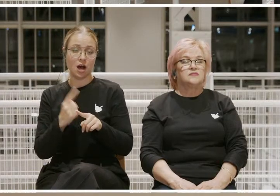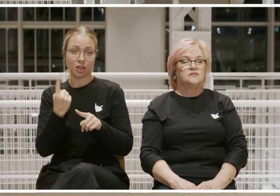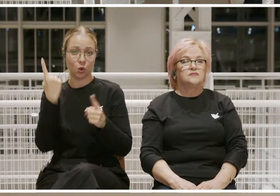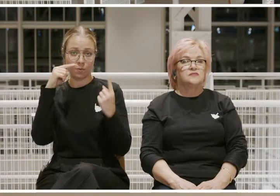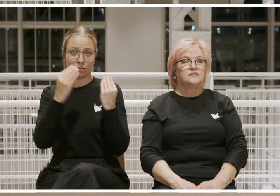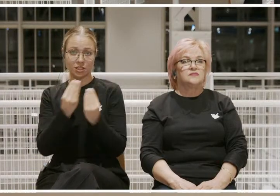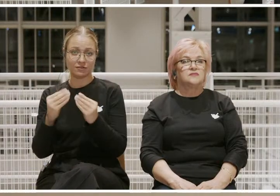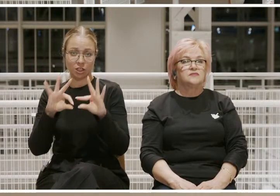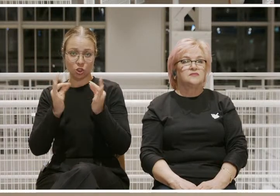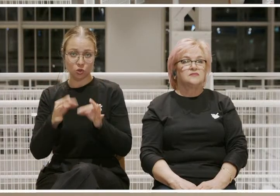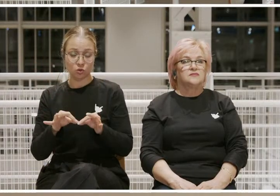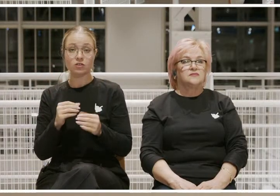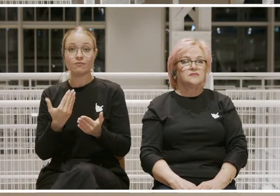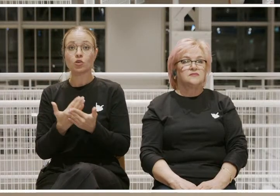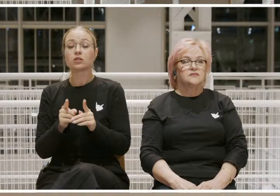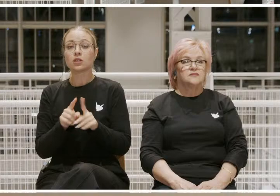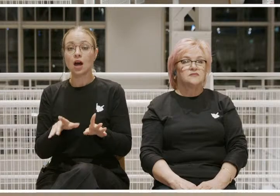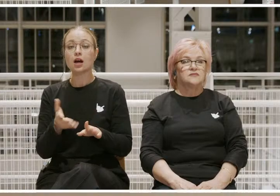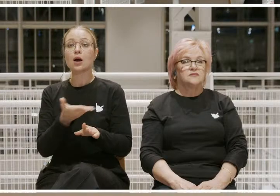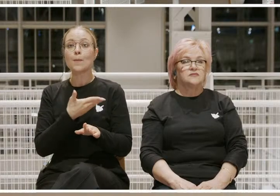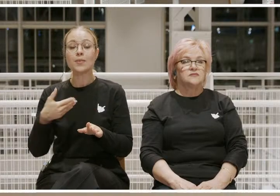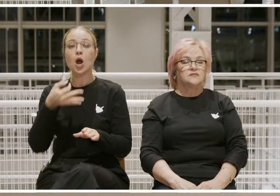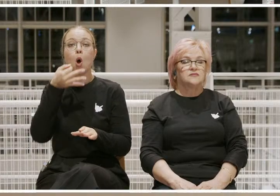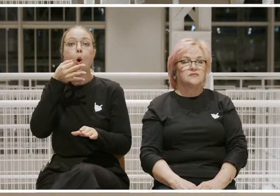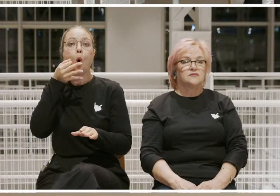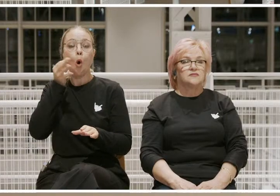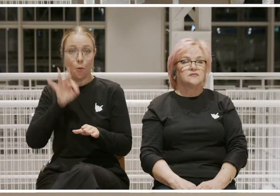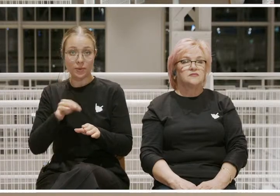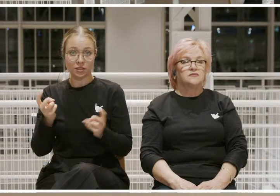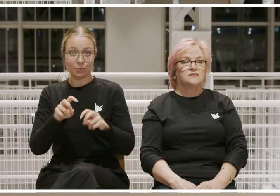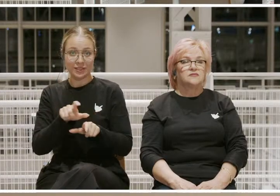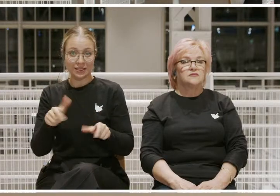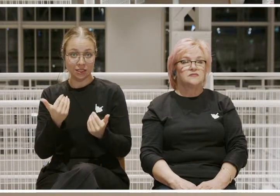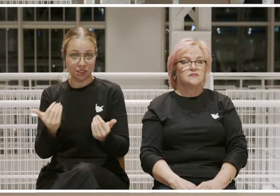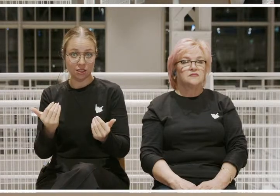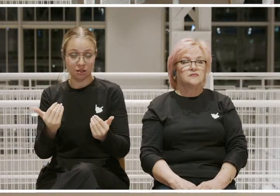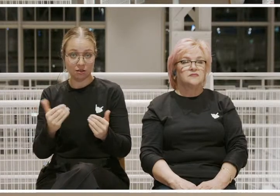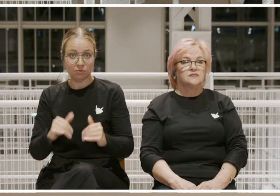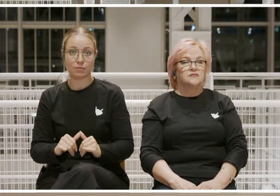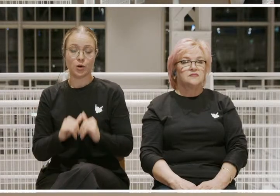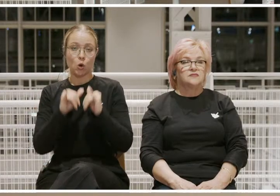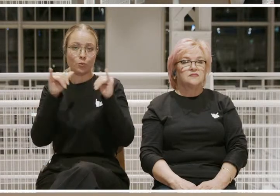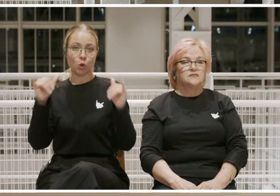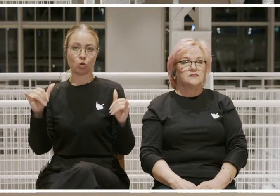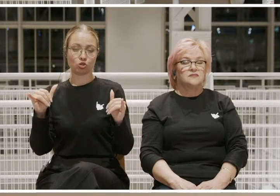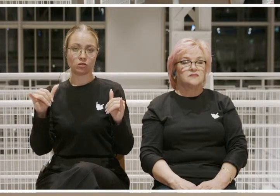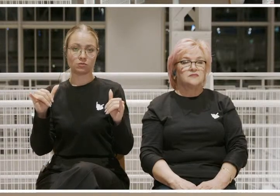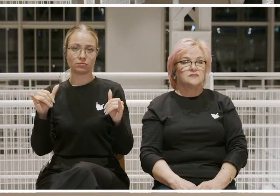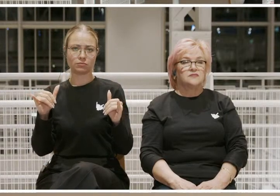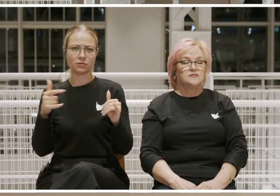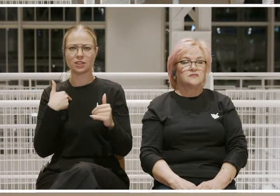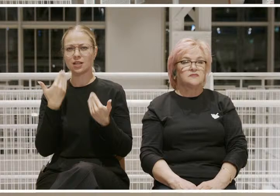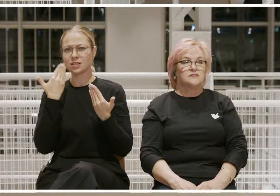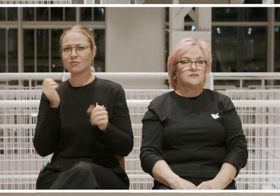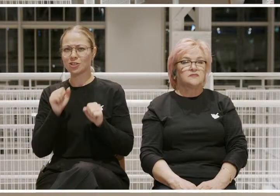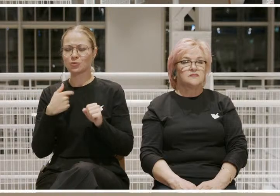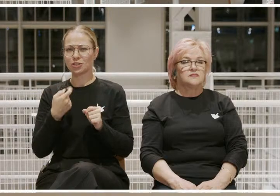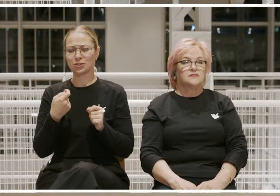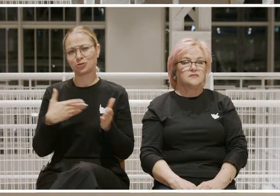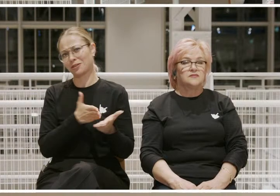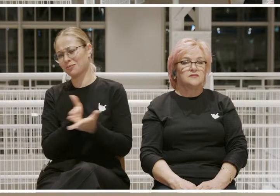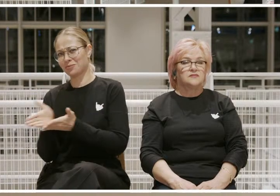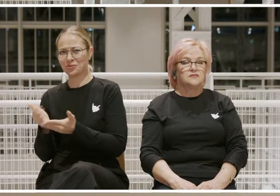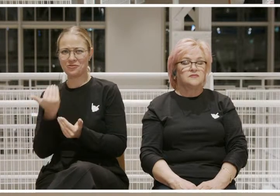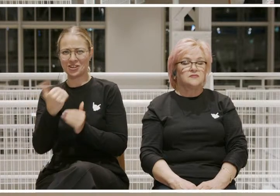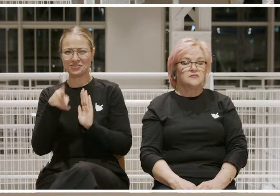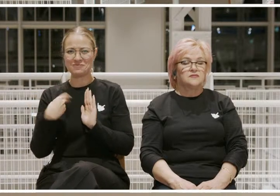the experience of the visitors. I don't know if I went far away from your question at the end. No. I feel like it